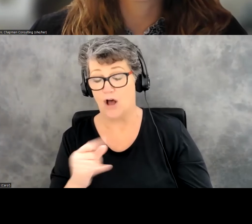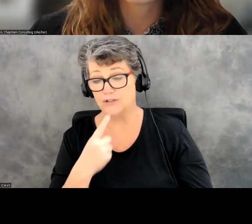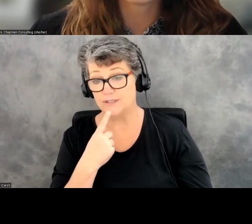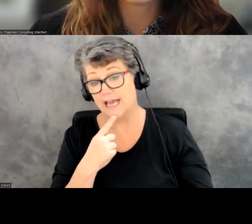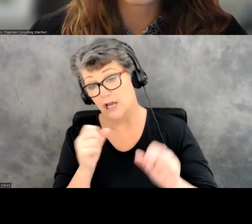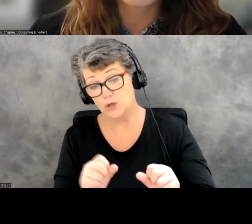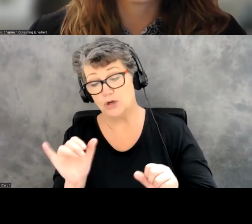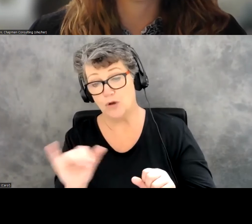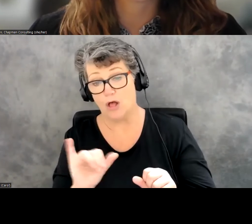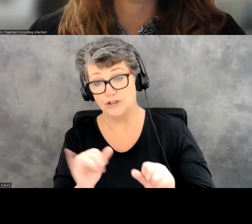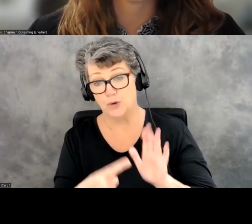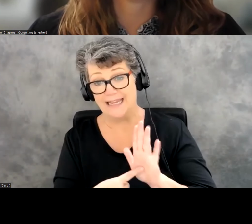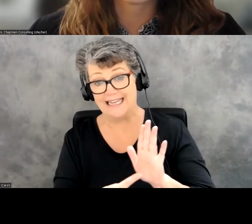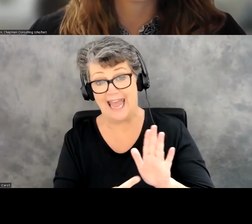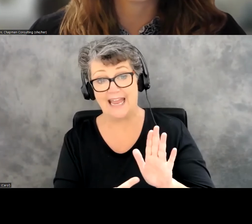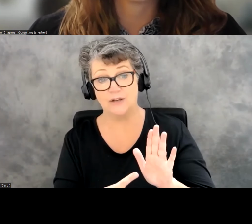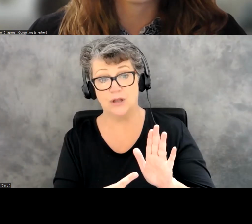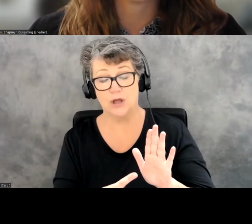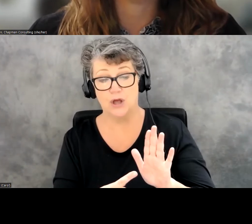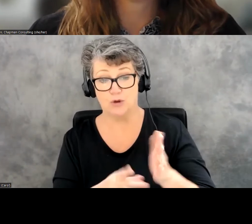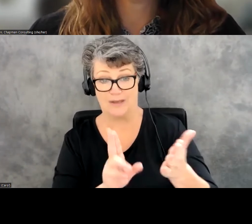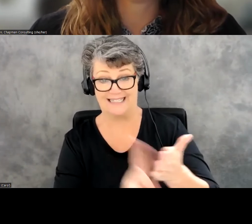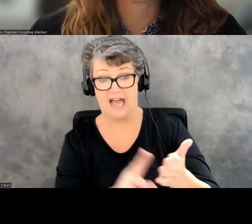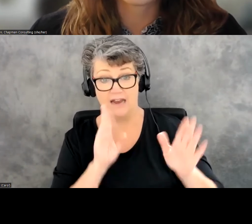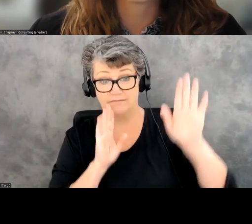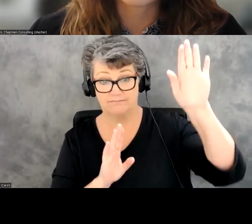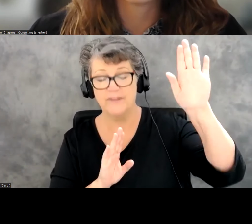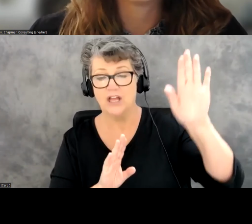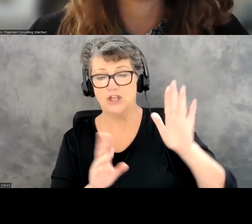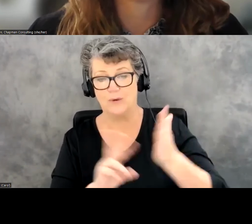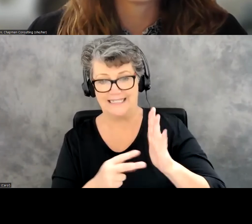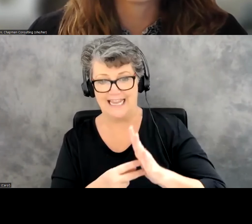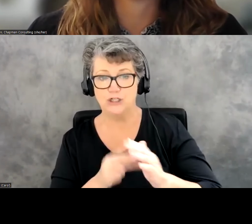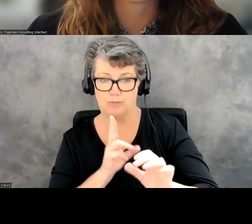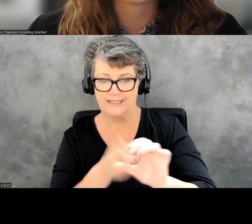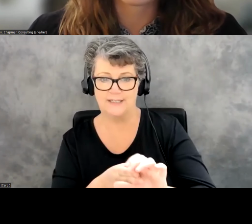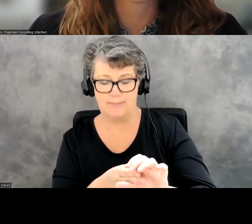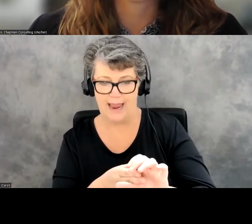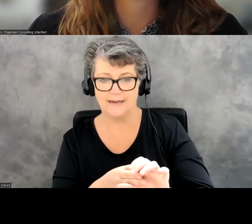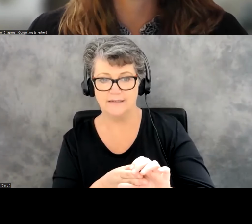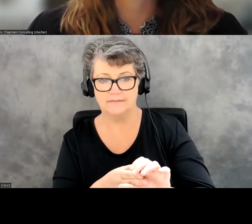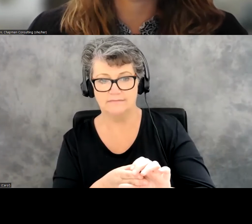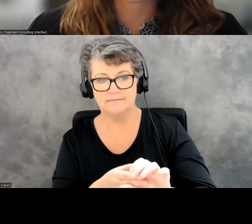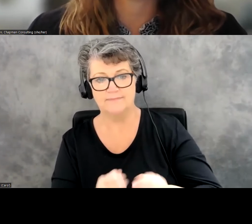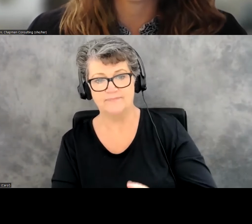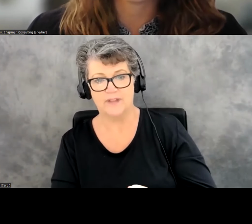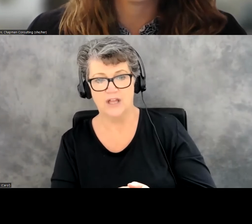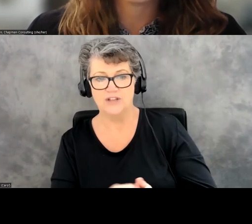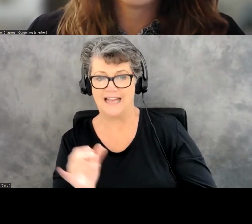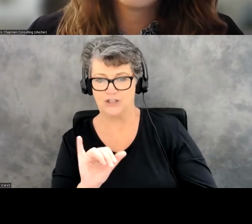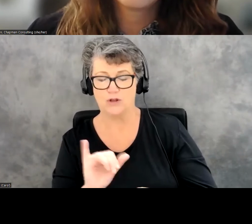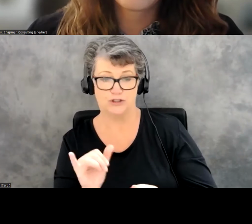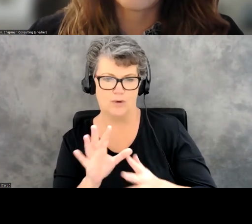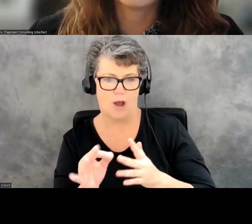could also indicate through a signed attestation that you intend to contract with these entities in a timely manner. So that is also an option